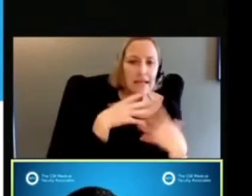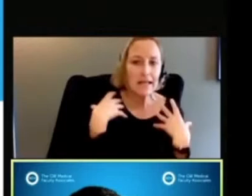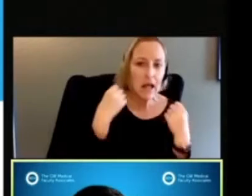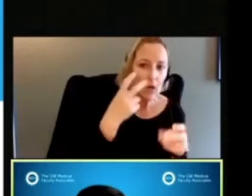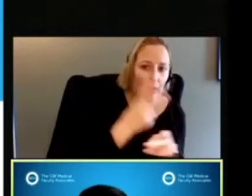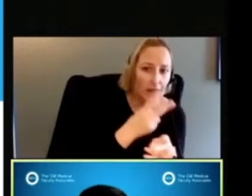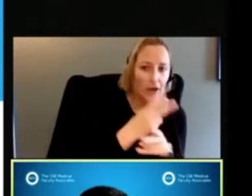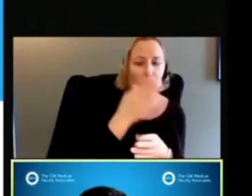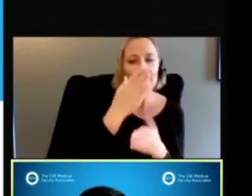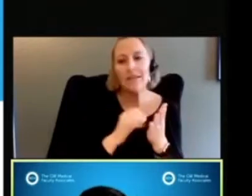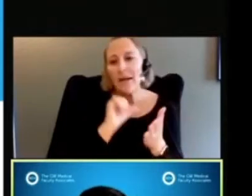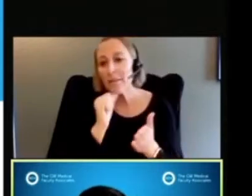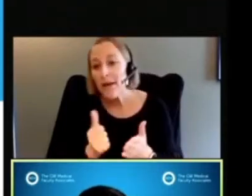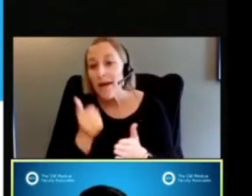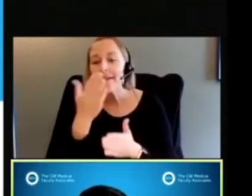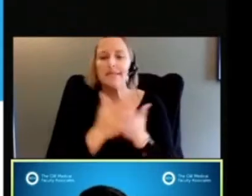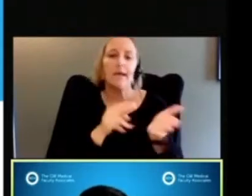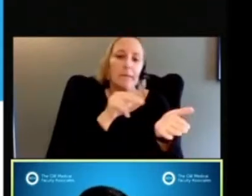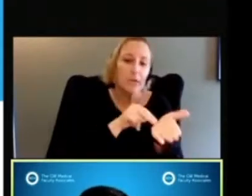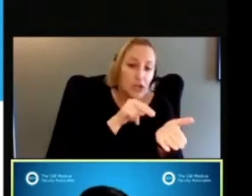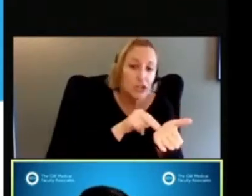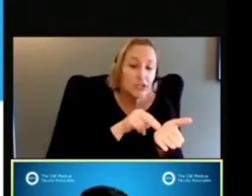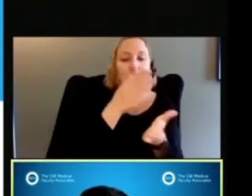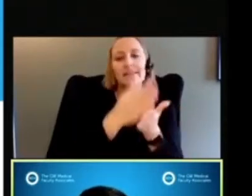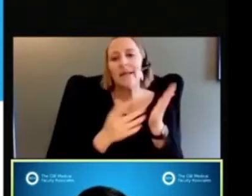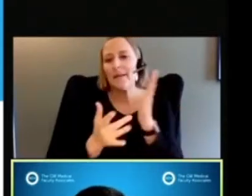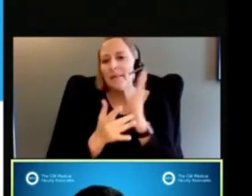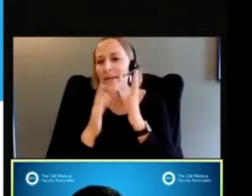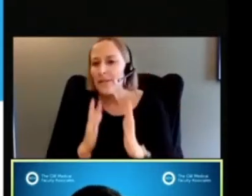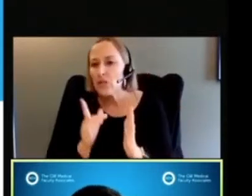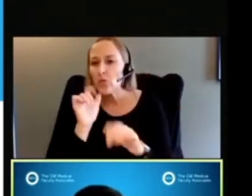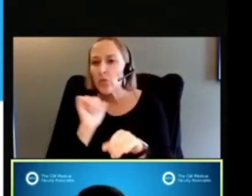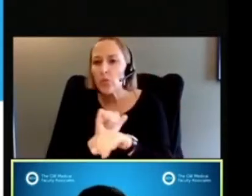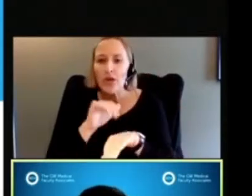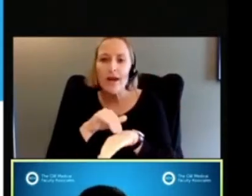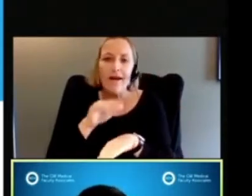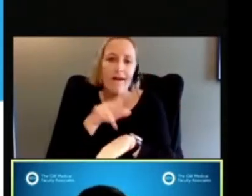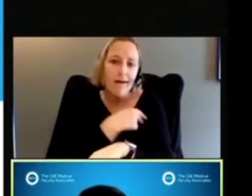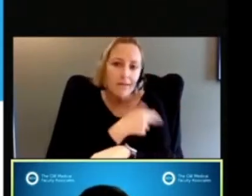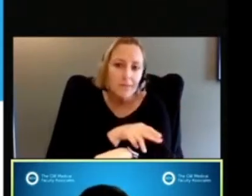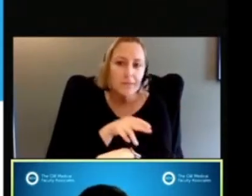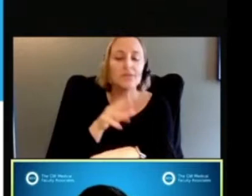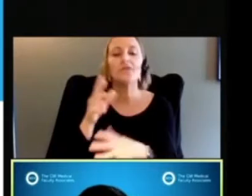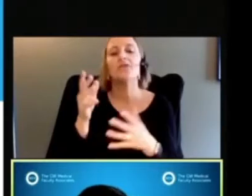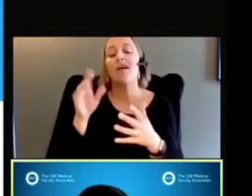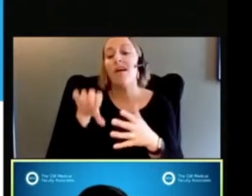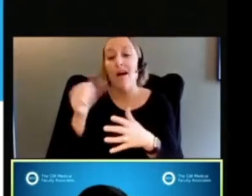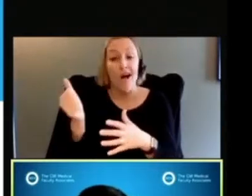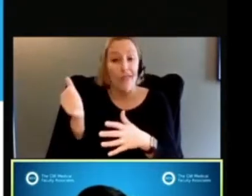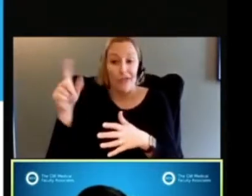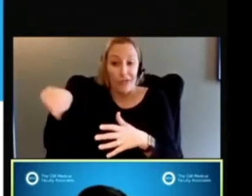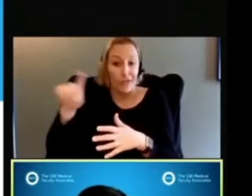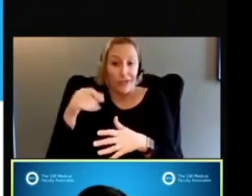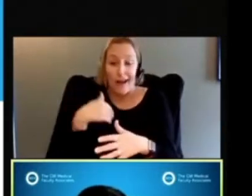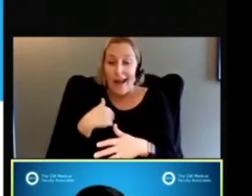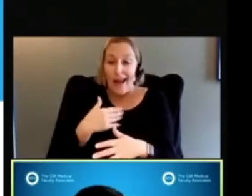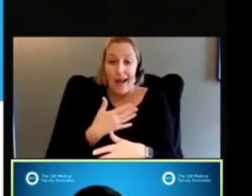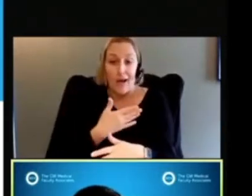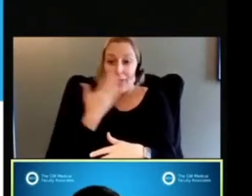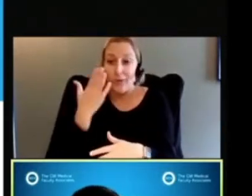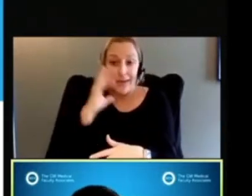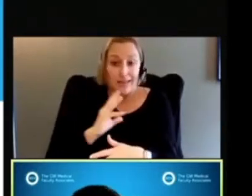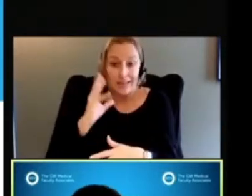people were nurses, some were technicians who worked at different hospitals within the city. Others had nothing to do with the healthcare